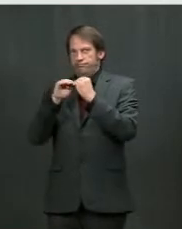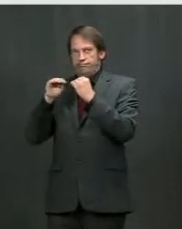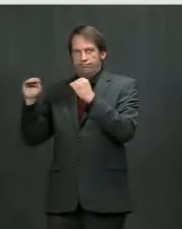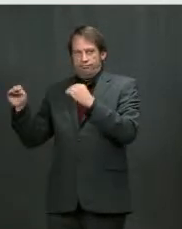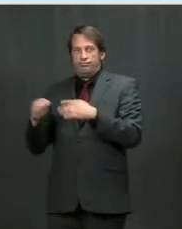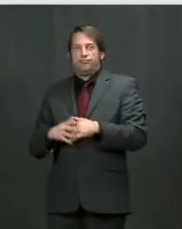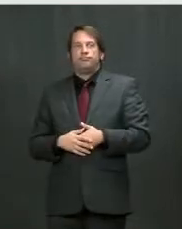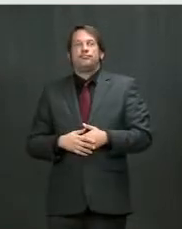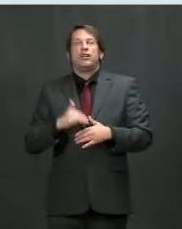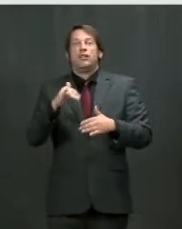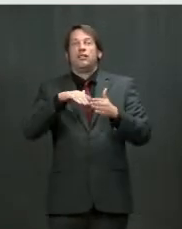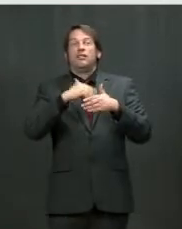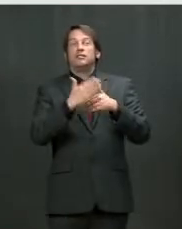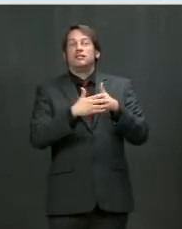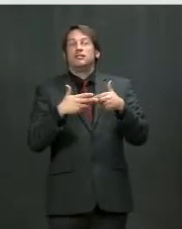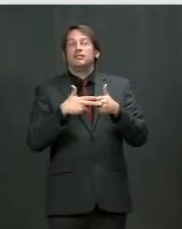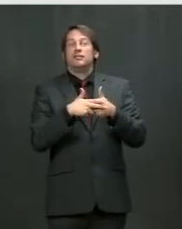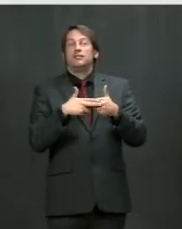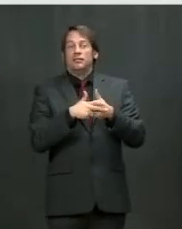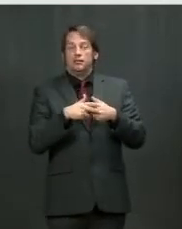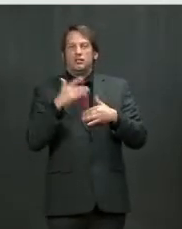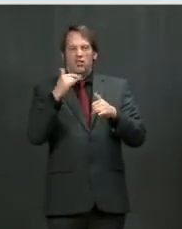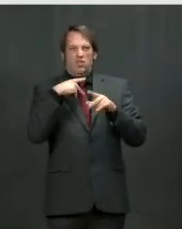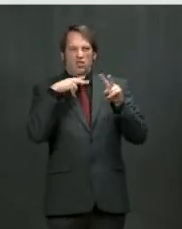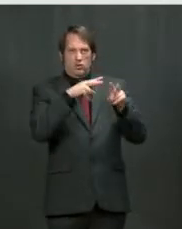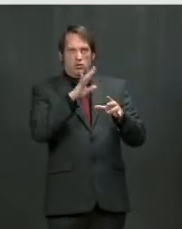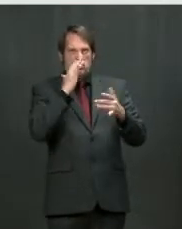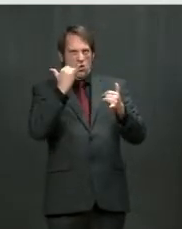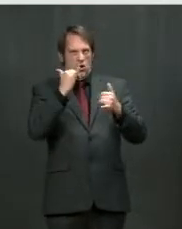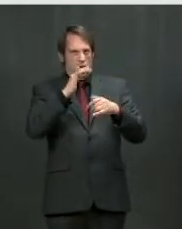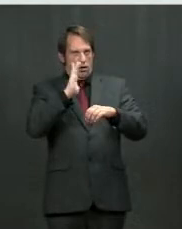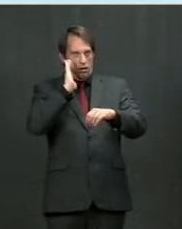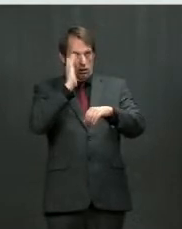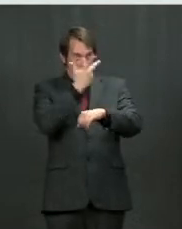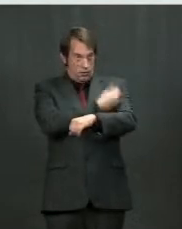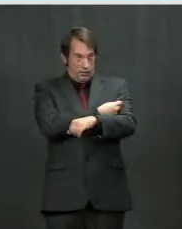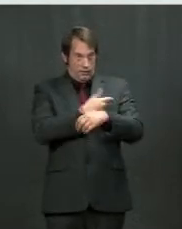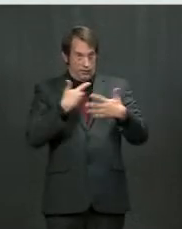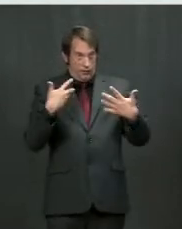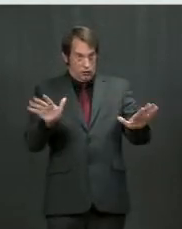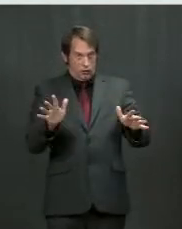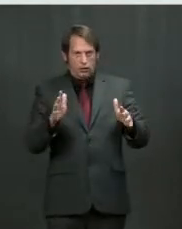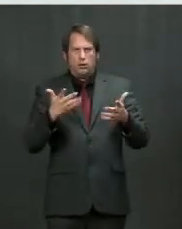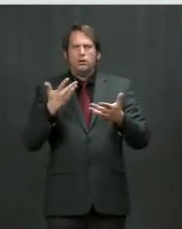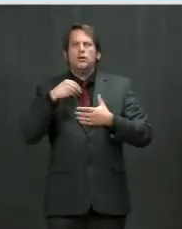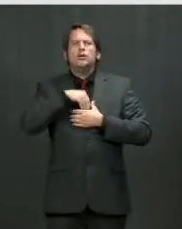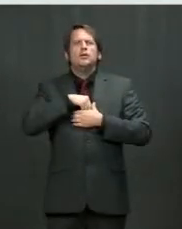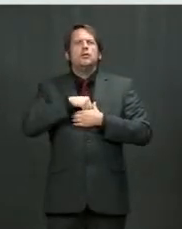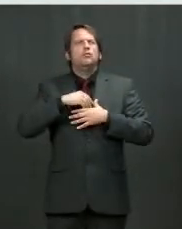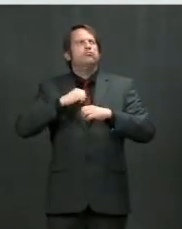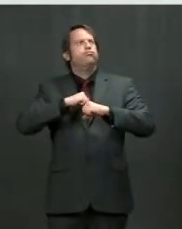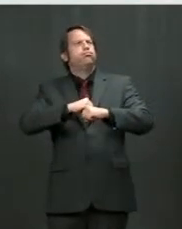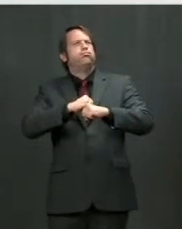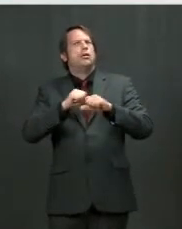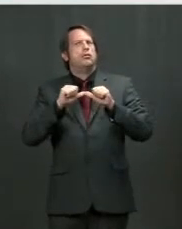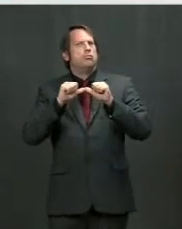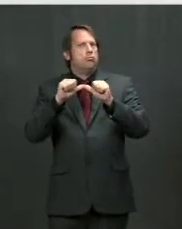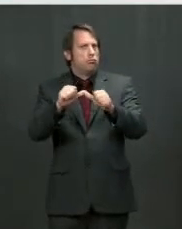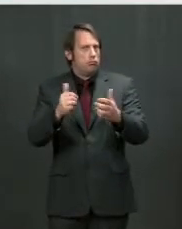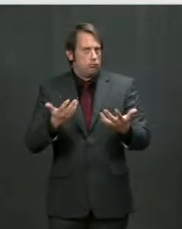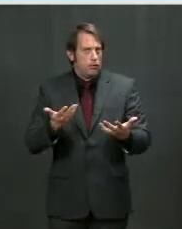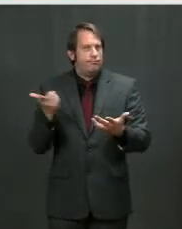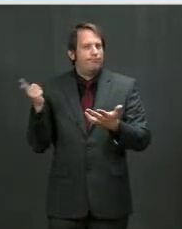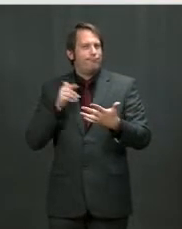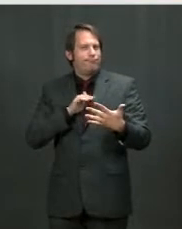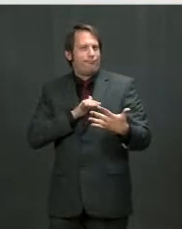important post-vaccination durability of immunity. Next slide. One representative study,